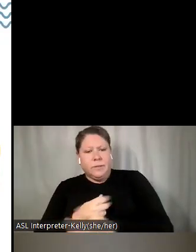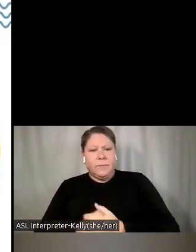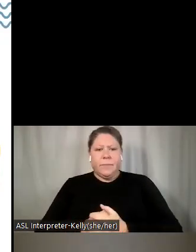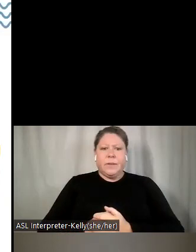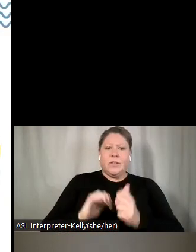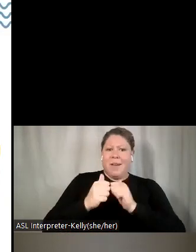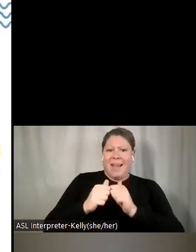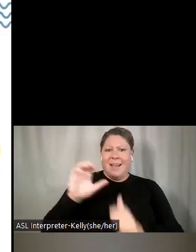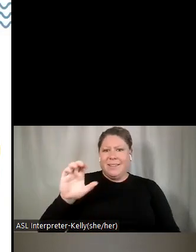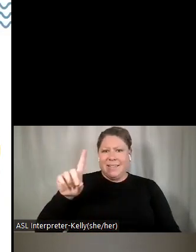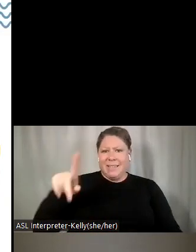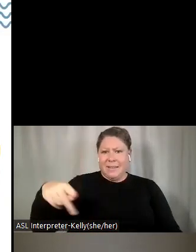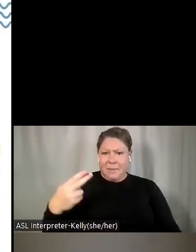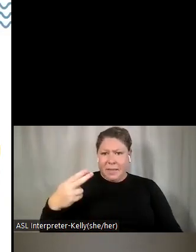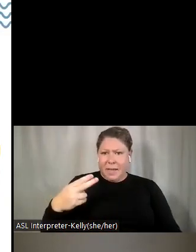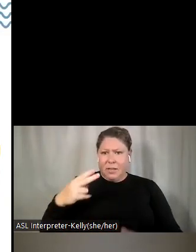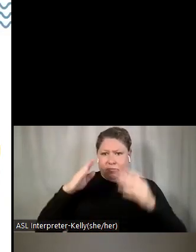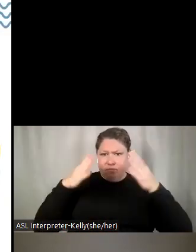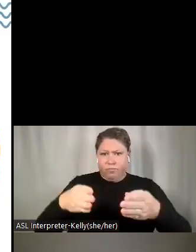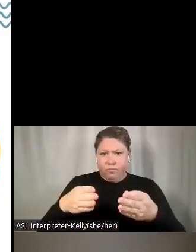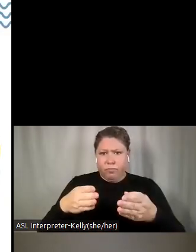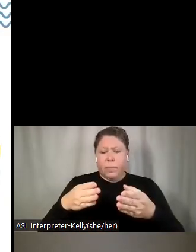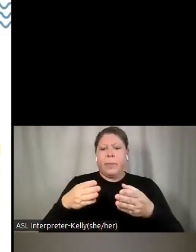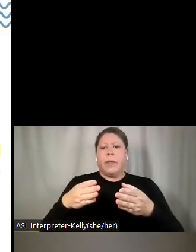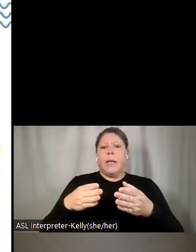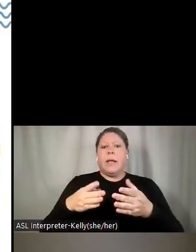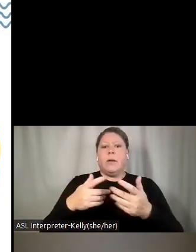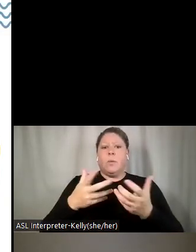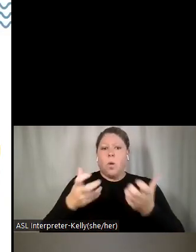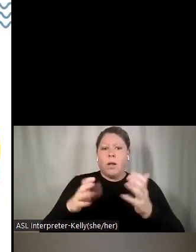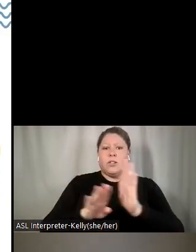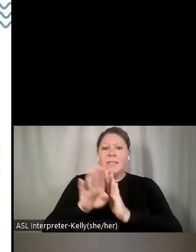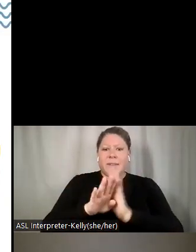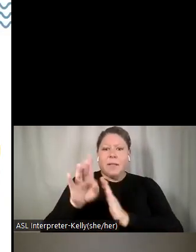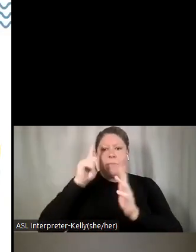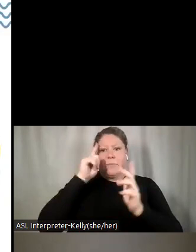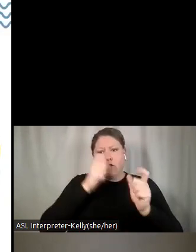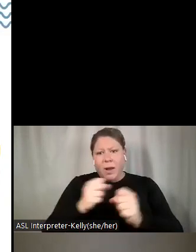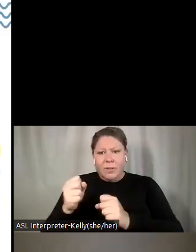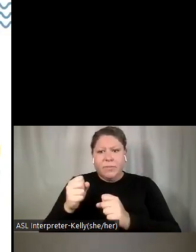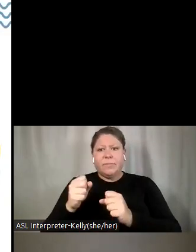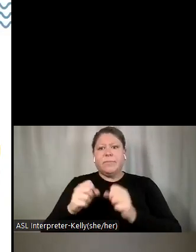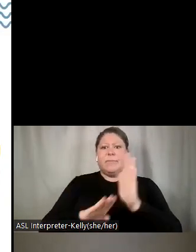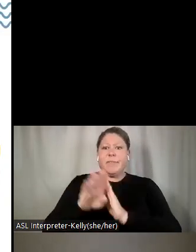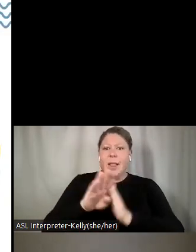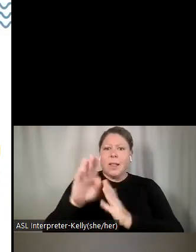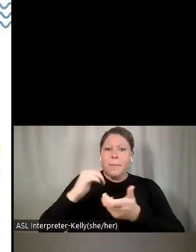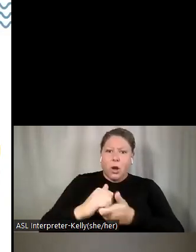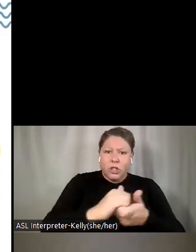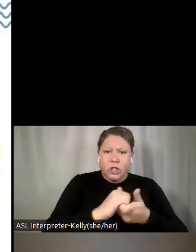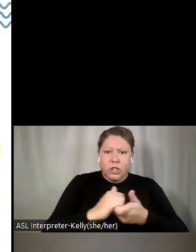health inequities is to develop strategies and partnerships that build community and